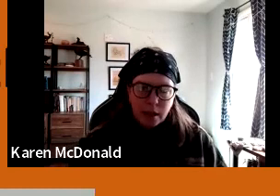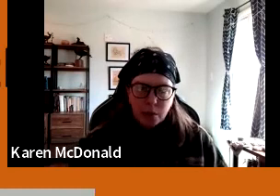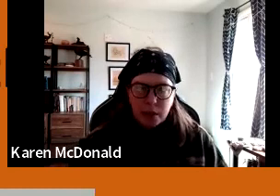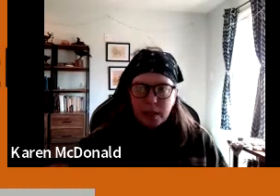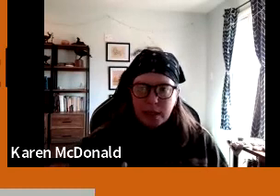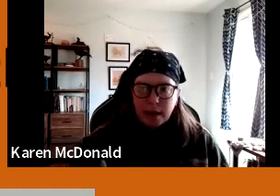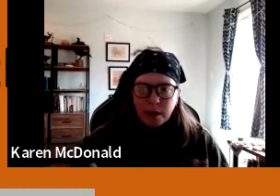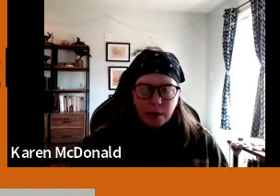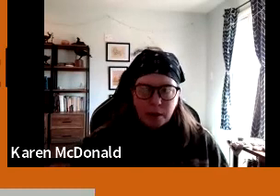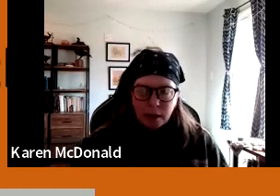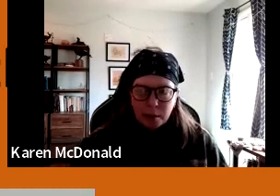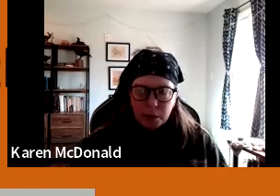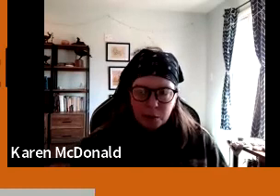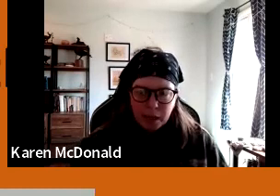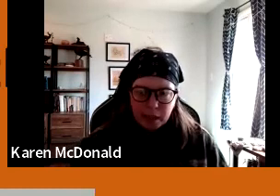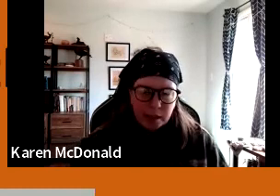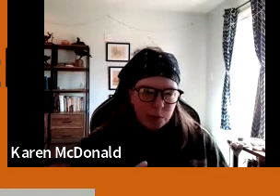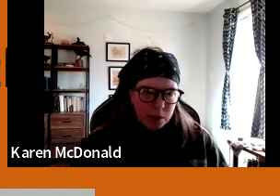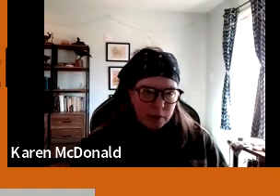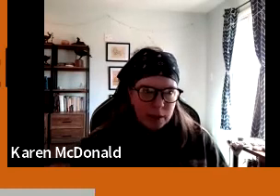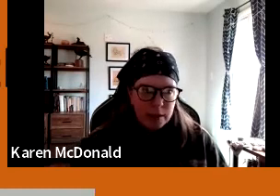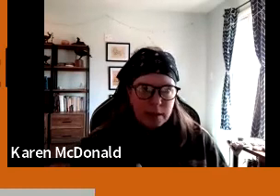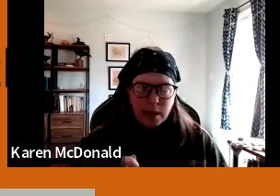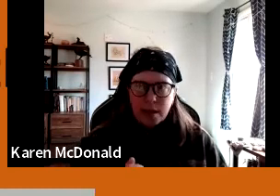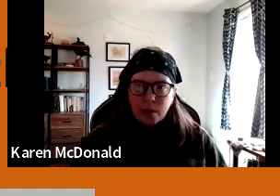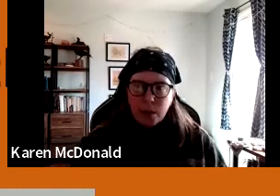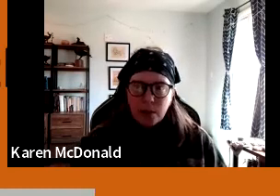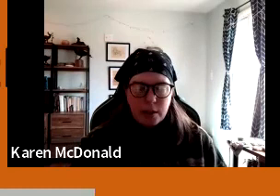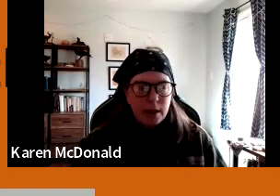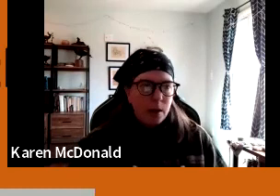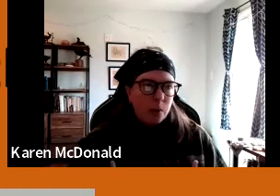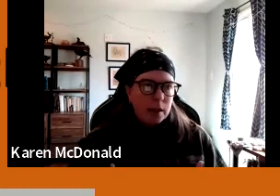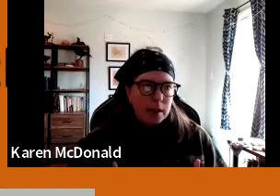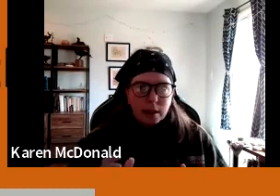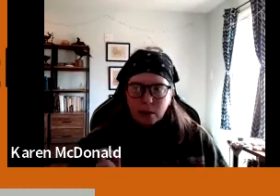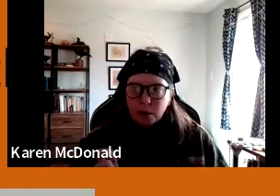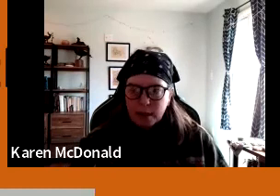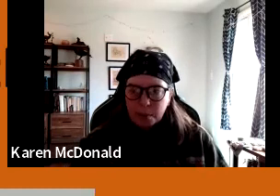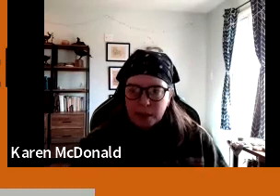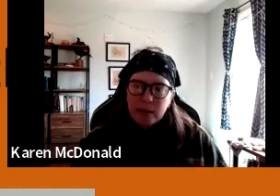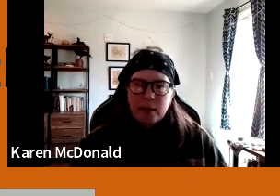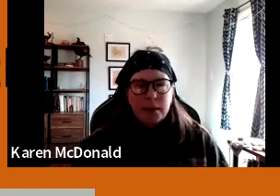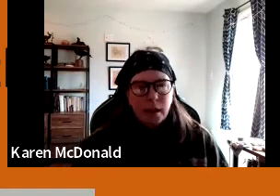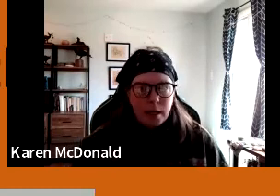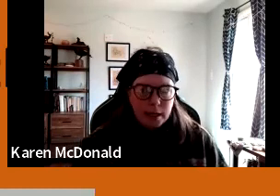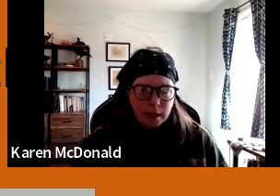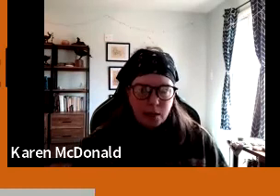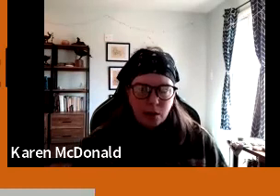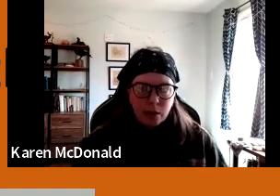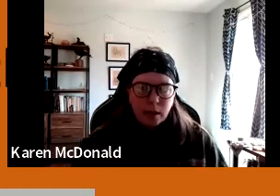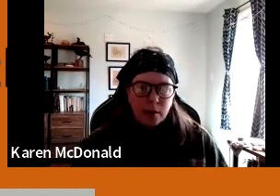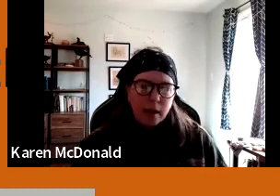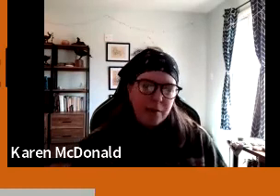dissection, we need our little baggie with fungus and our tweezers. We need our napkin, an